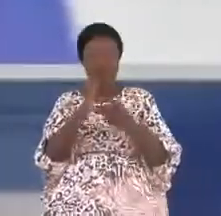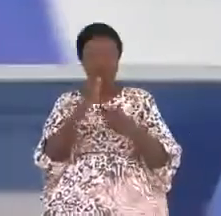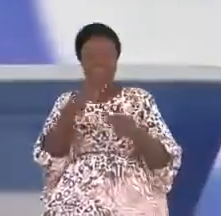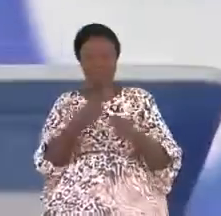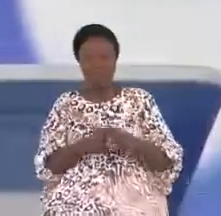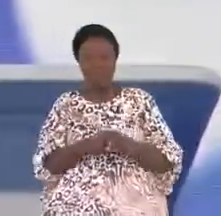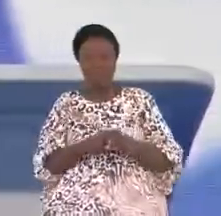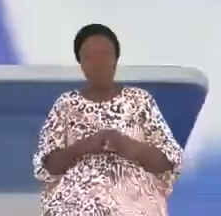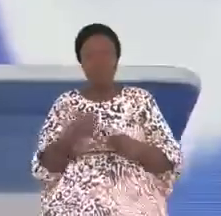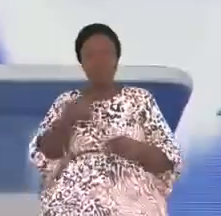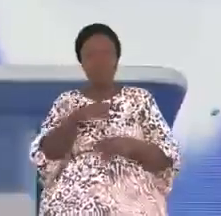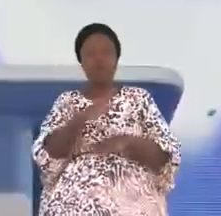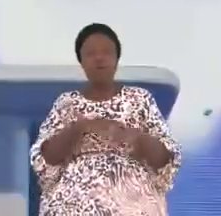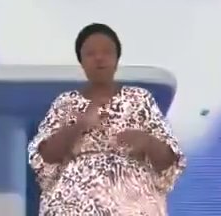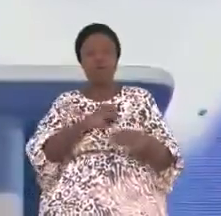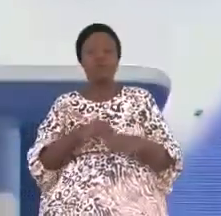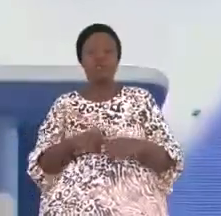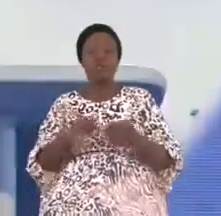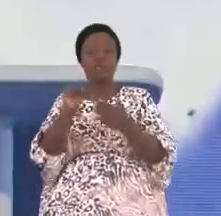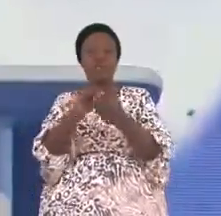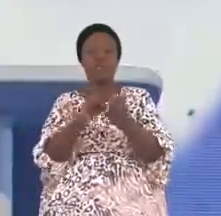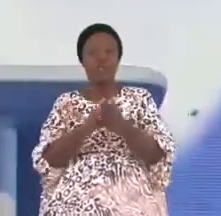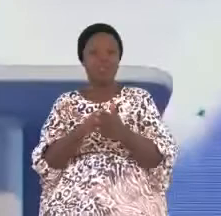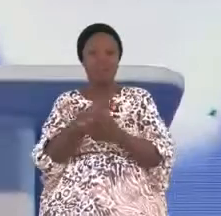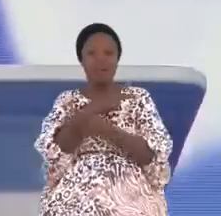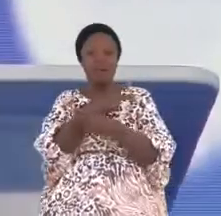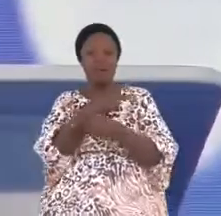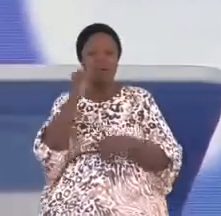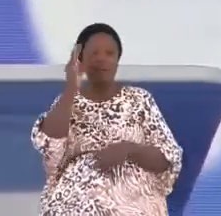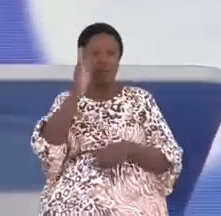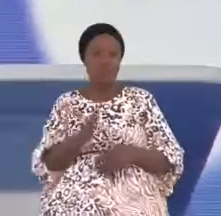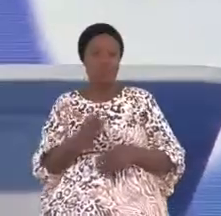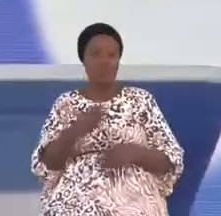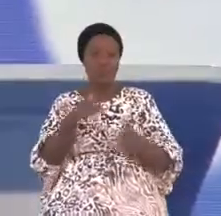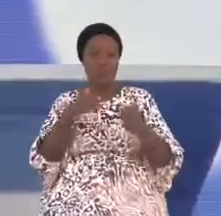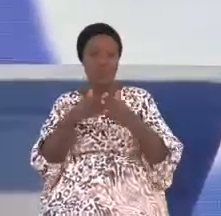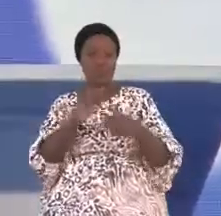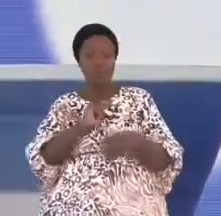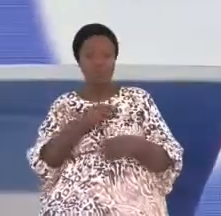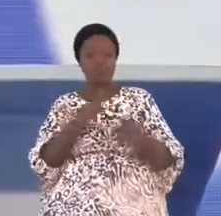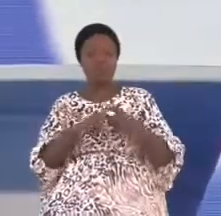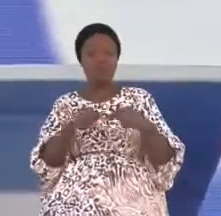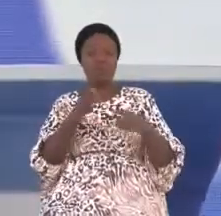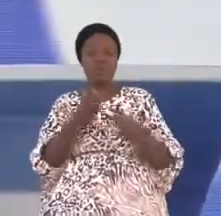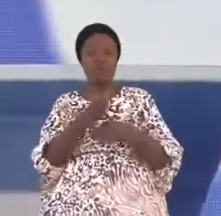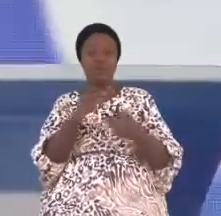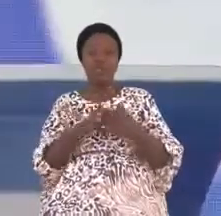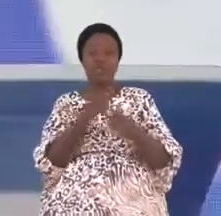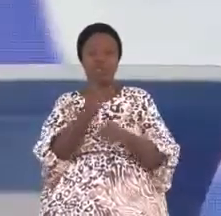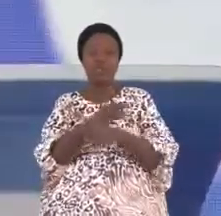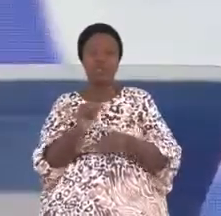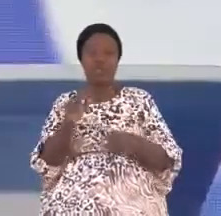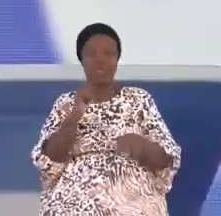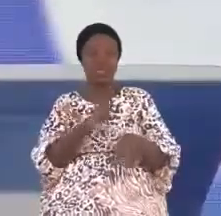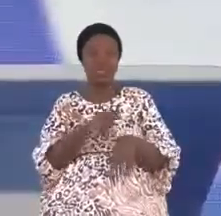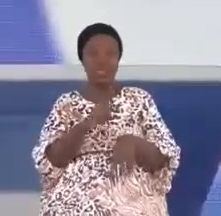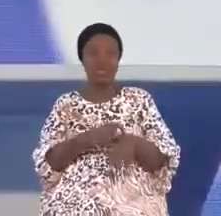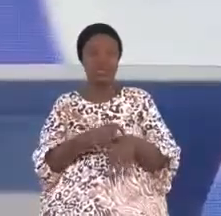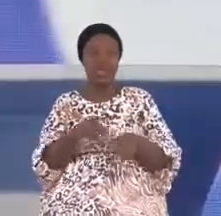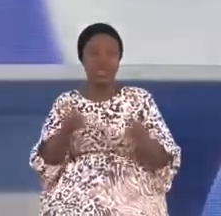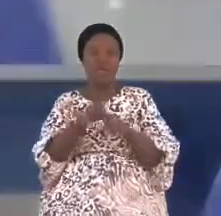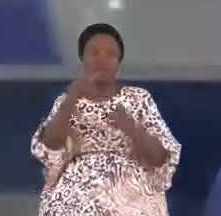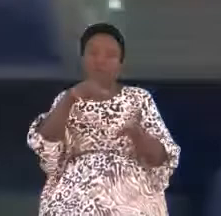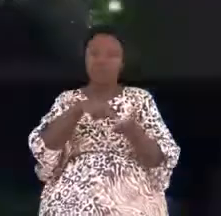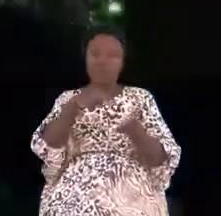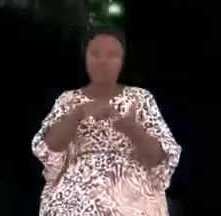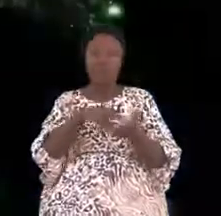our state pastor now to lead us as uh you know we go through this counseling period as we are standing keep on standing